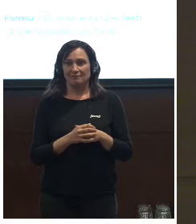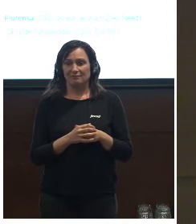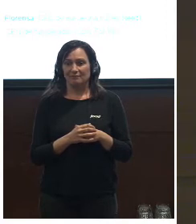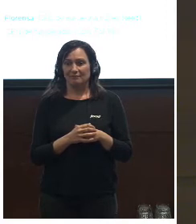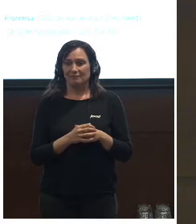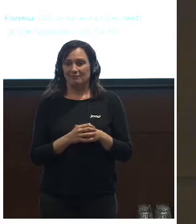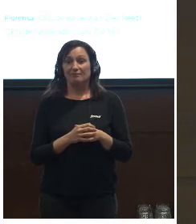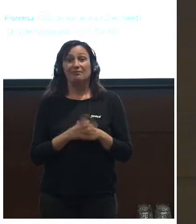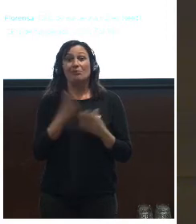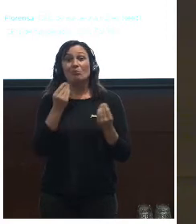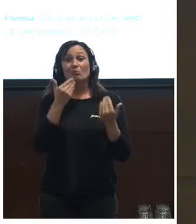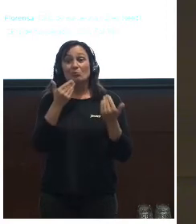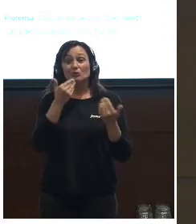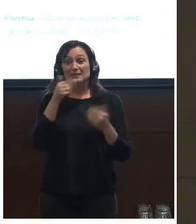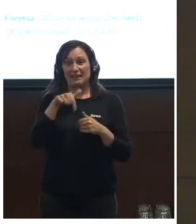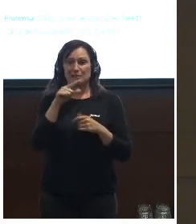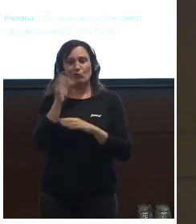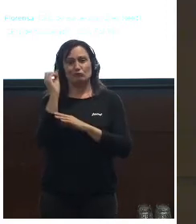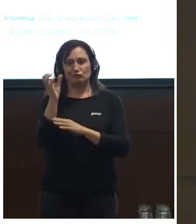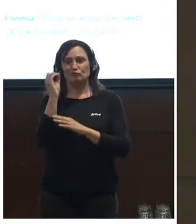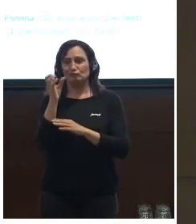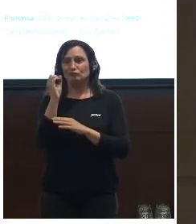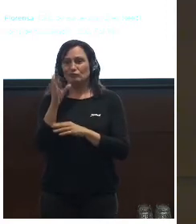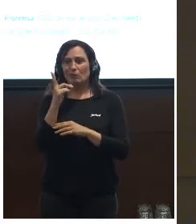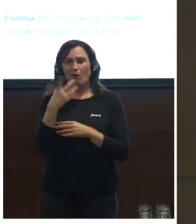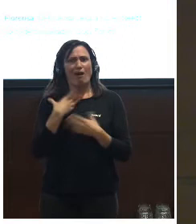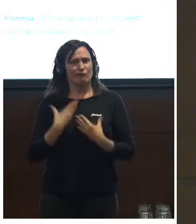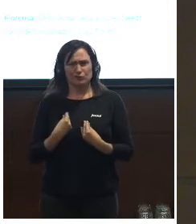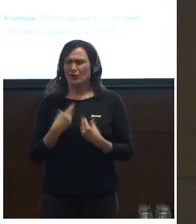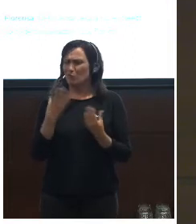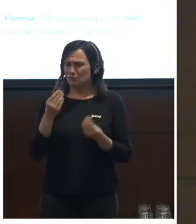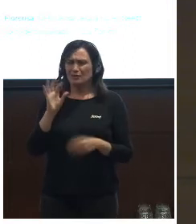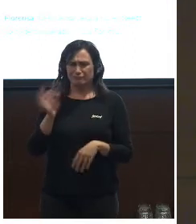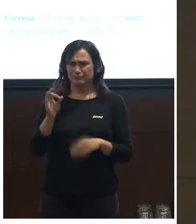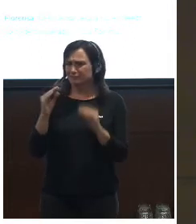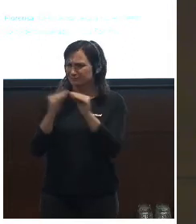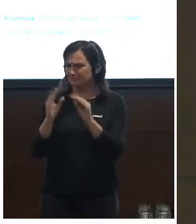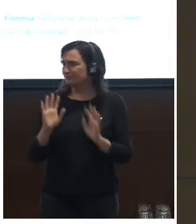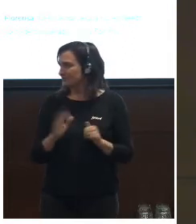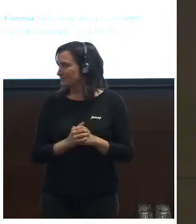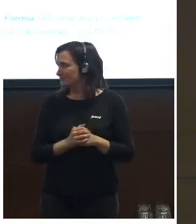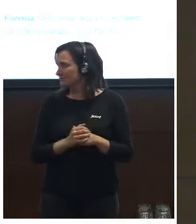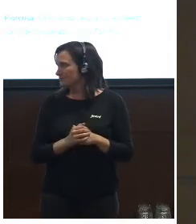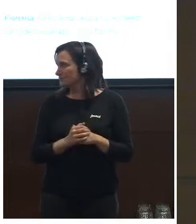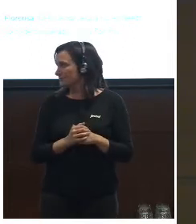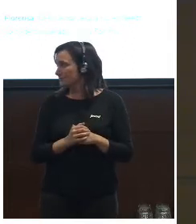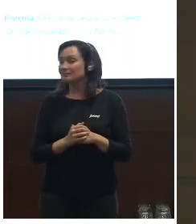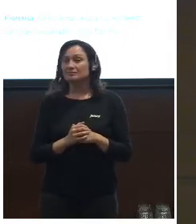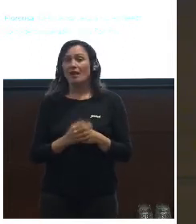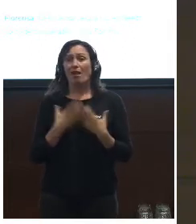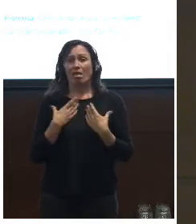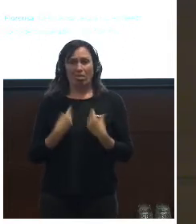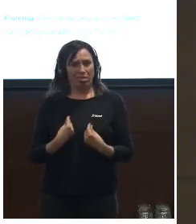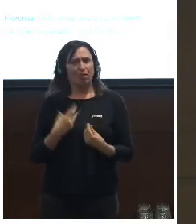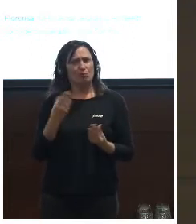still. And that is, I can agree in that. But there are also a lot of good intentions, so we have to bring